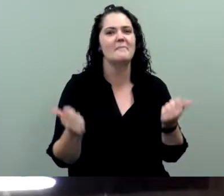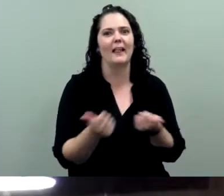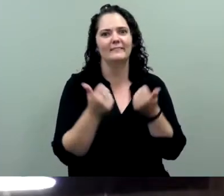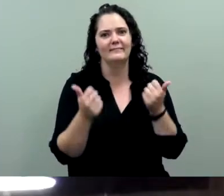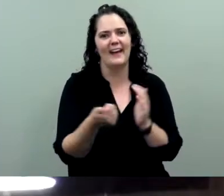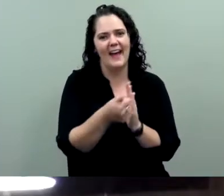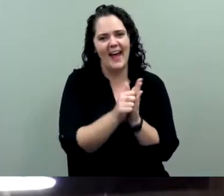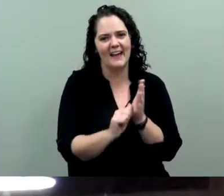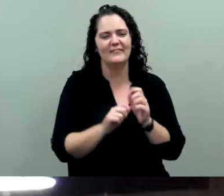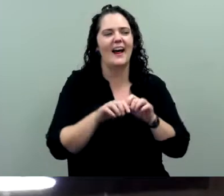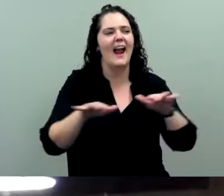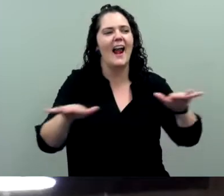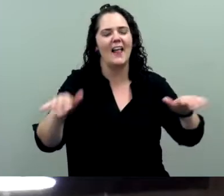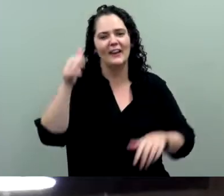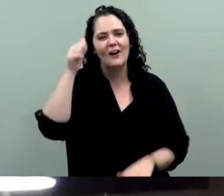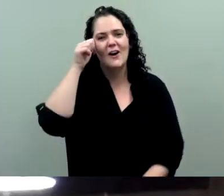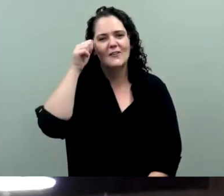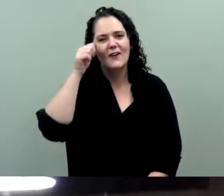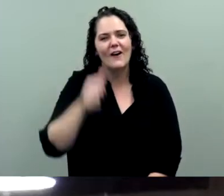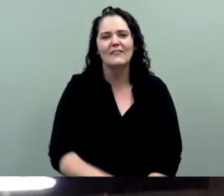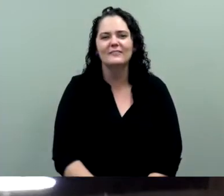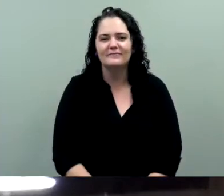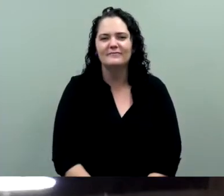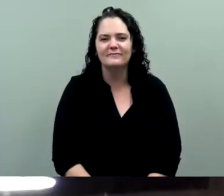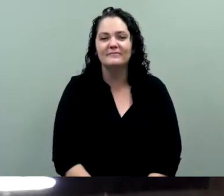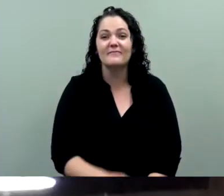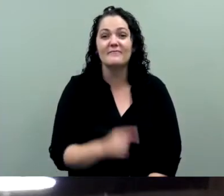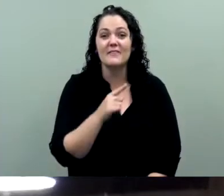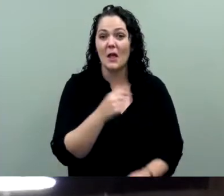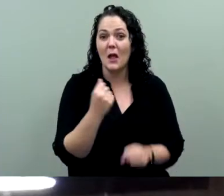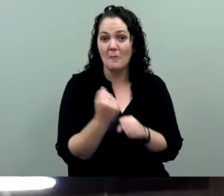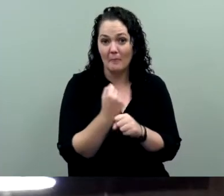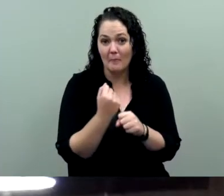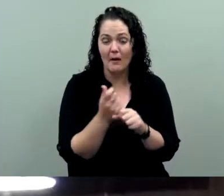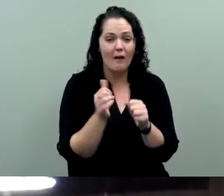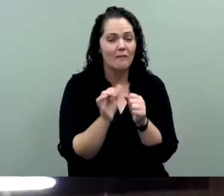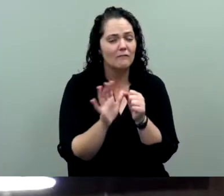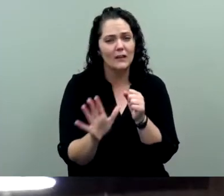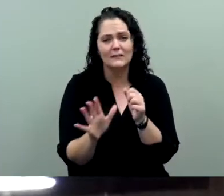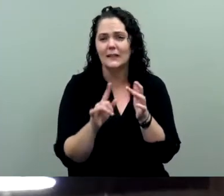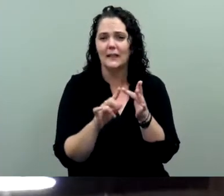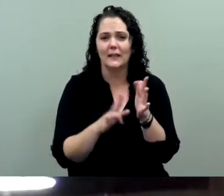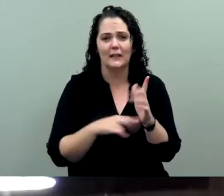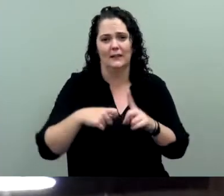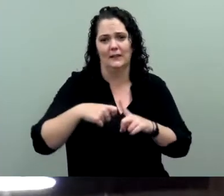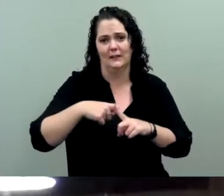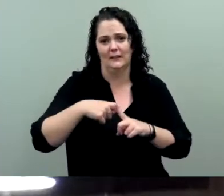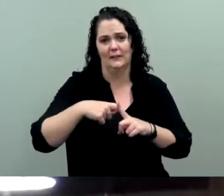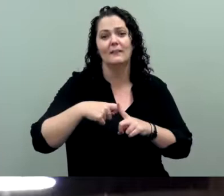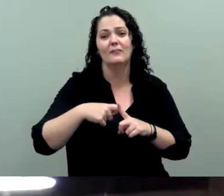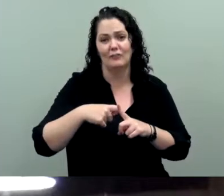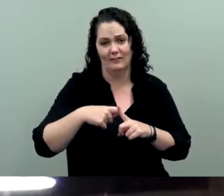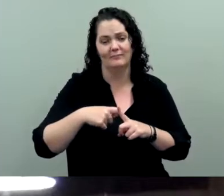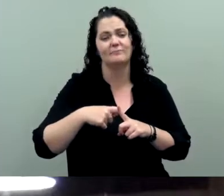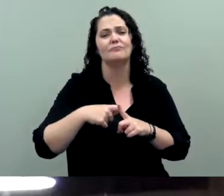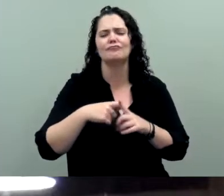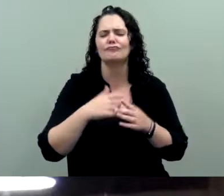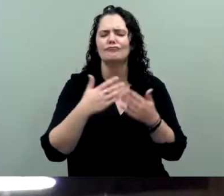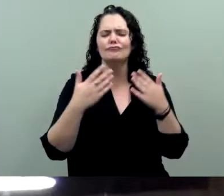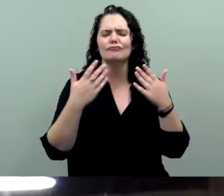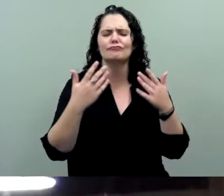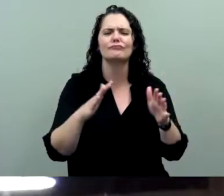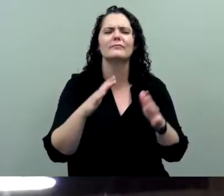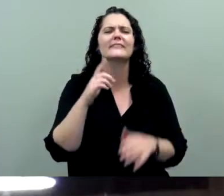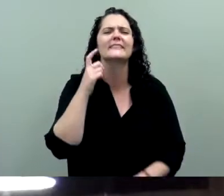pits. And they make just the most beautiful ink that you have ever seen. And it's a very, very easy